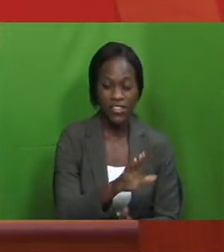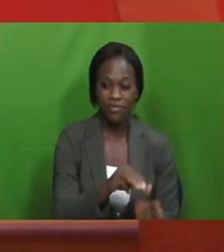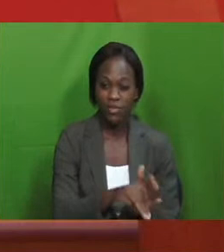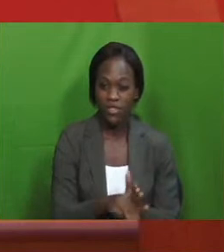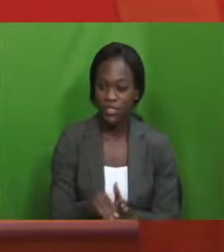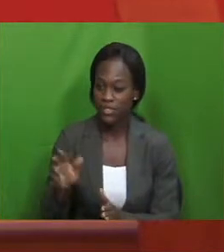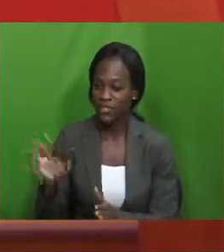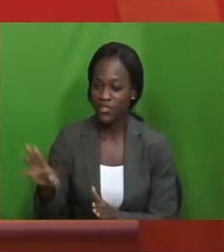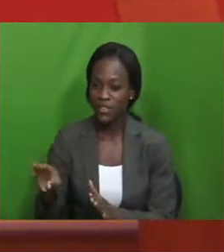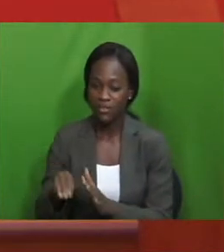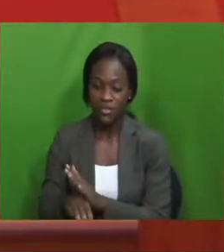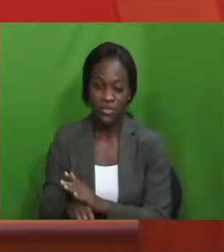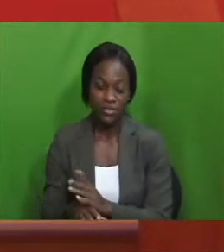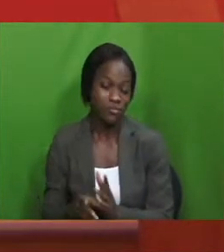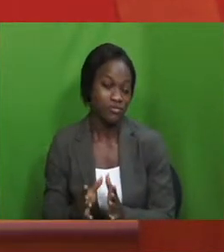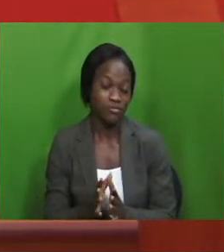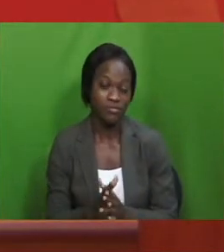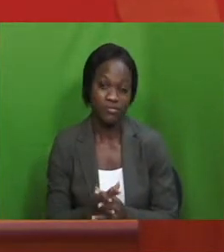35 minutes each.